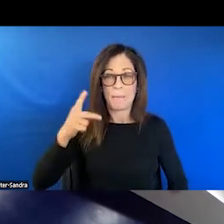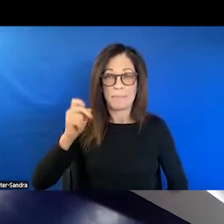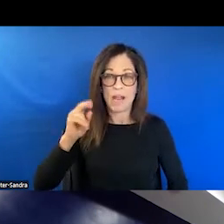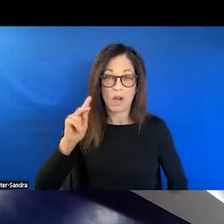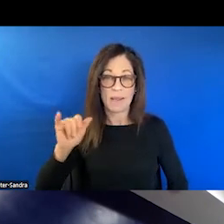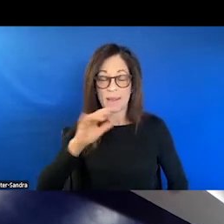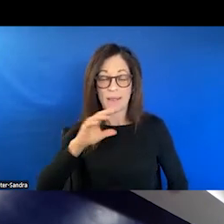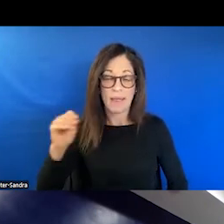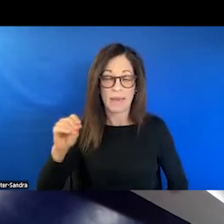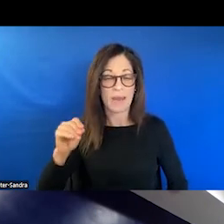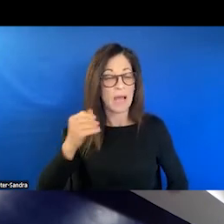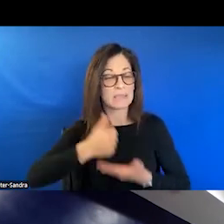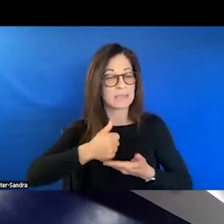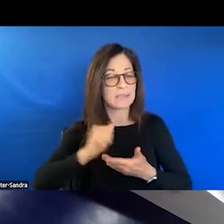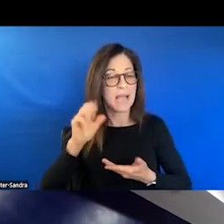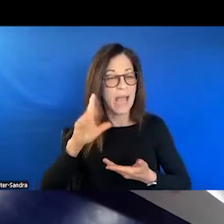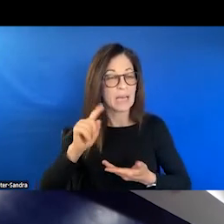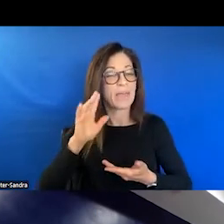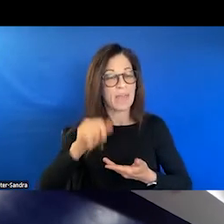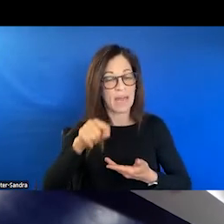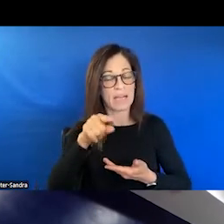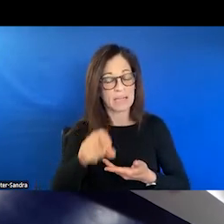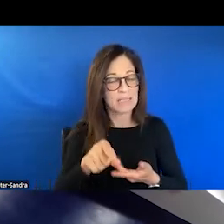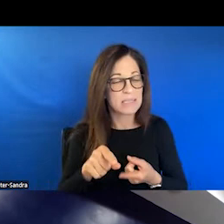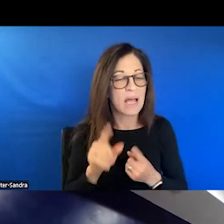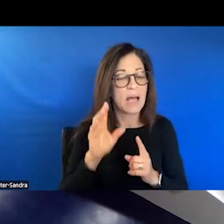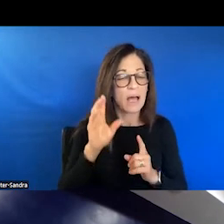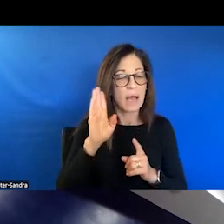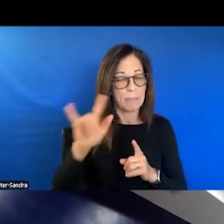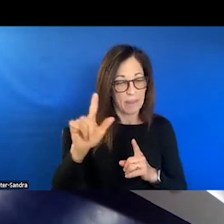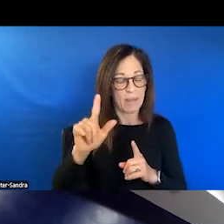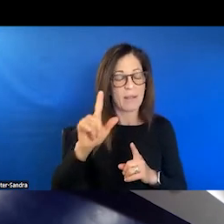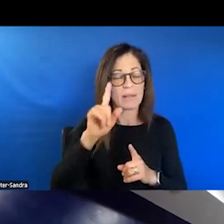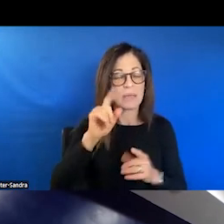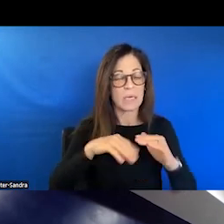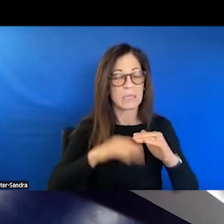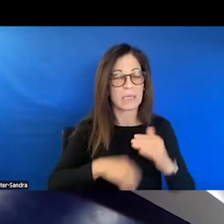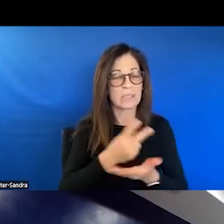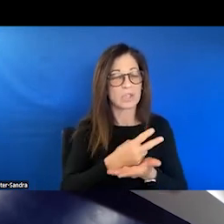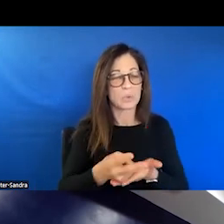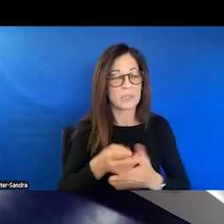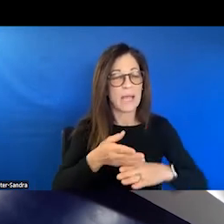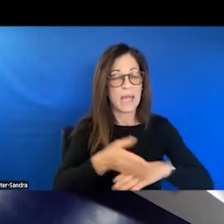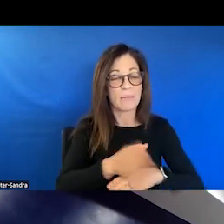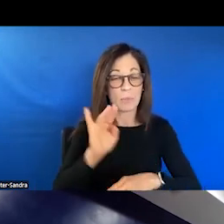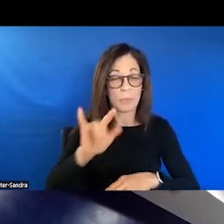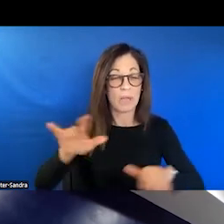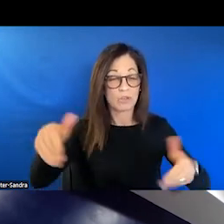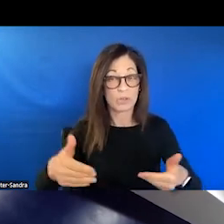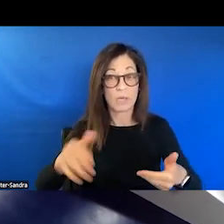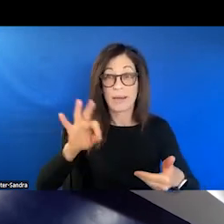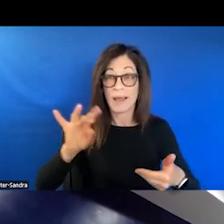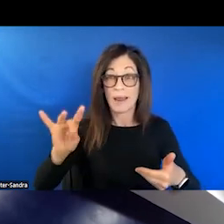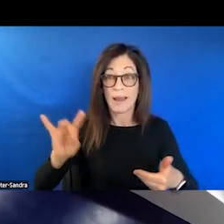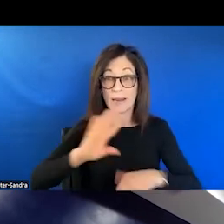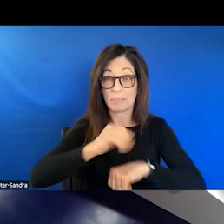that is a Cardenas bill. So less than 2 weeks after the bill was introduced, that 988